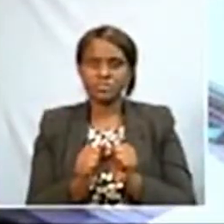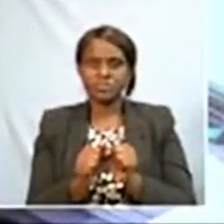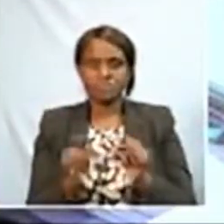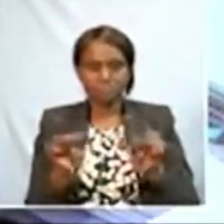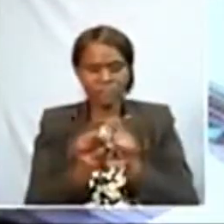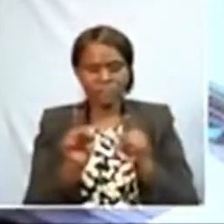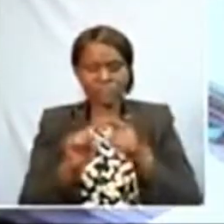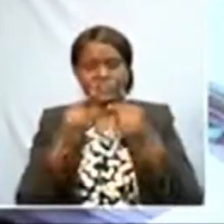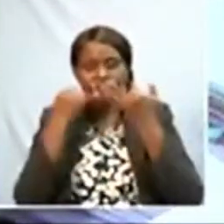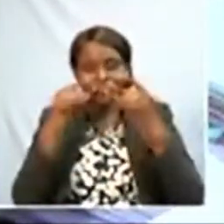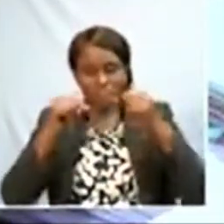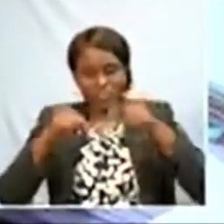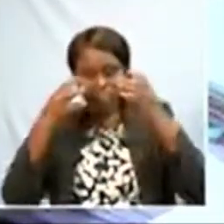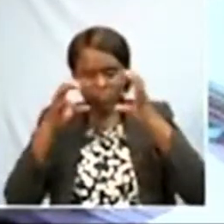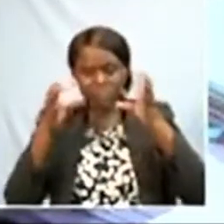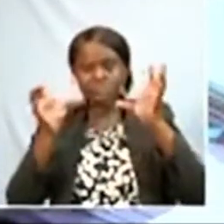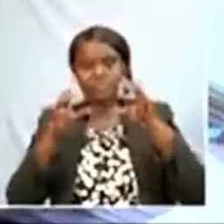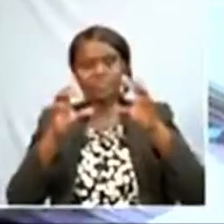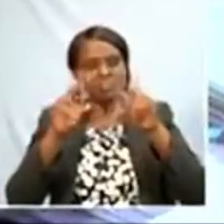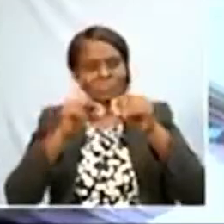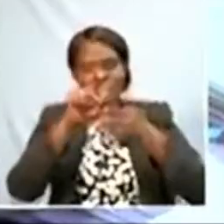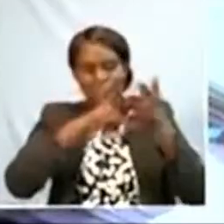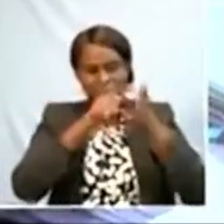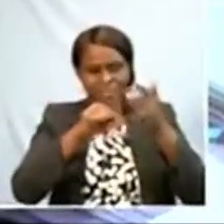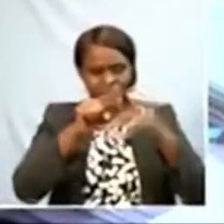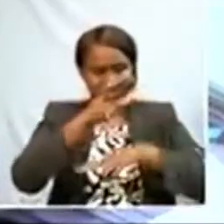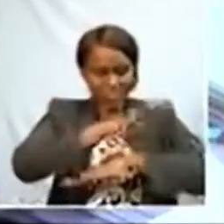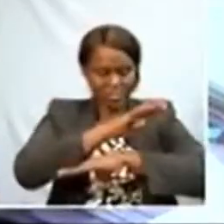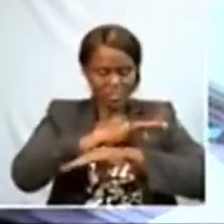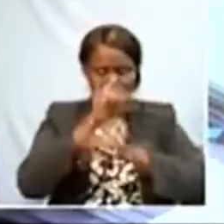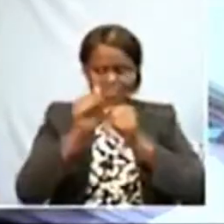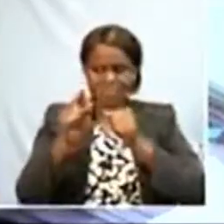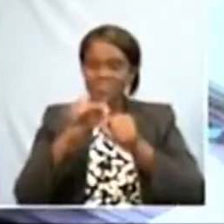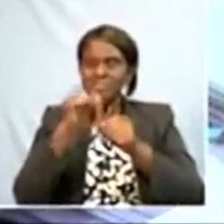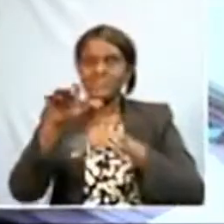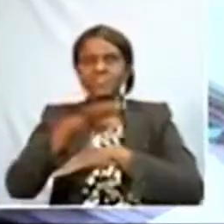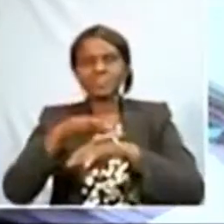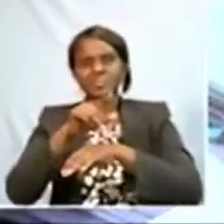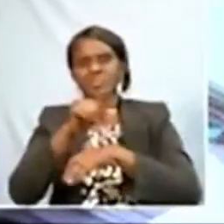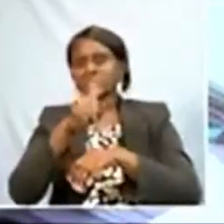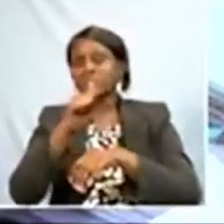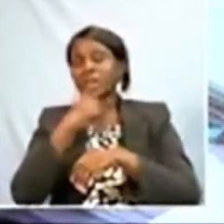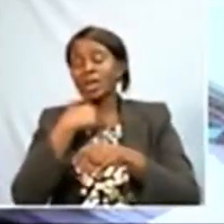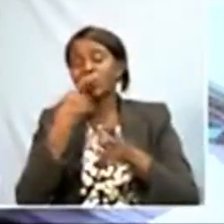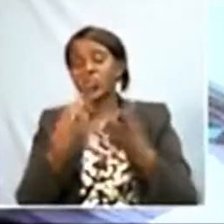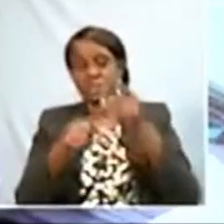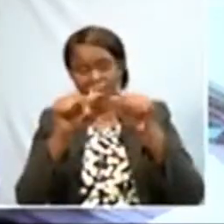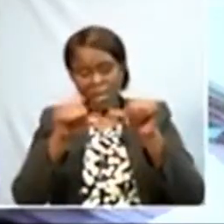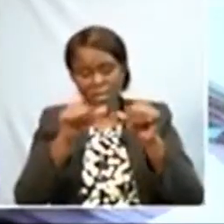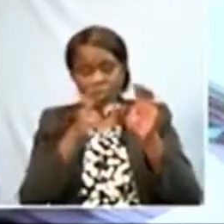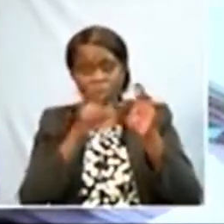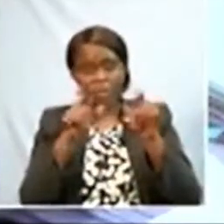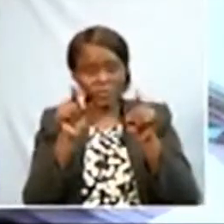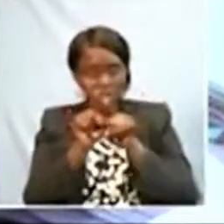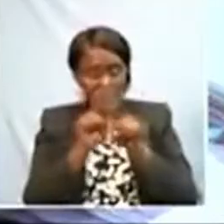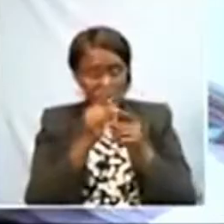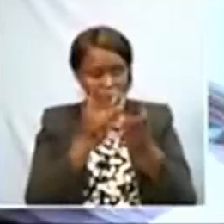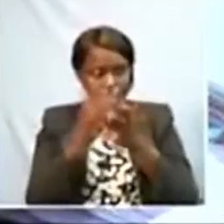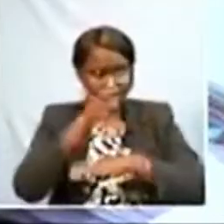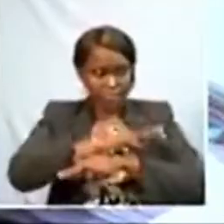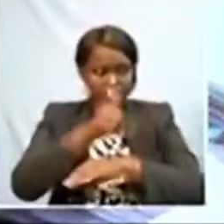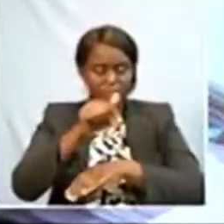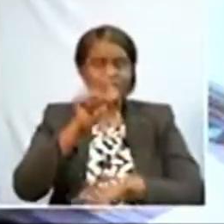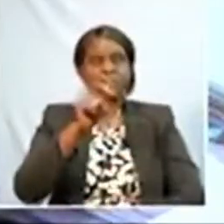And to tell this committee that, you know, we could cancel these desks because they were in excess, you had done an assessment, and these desks